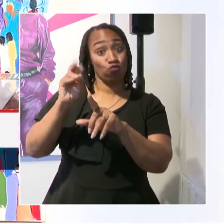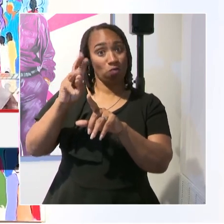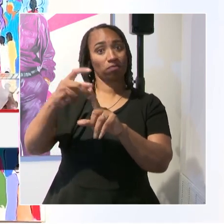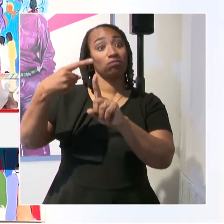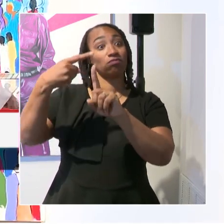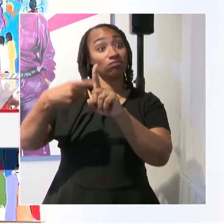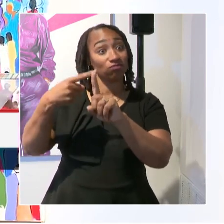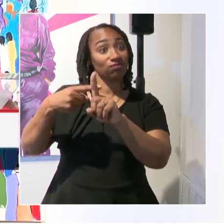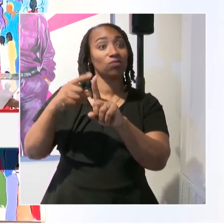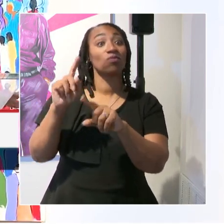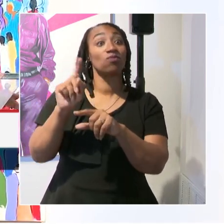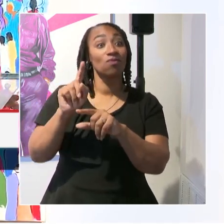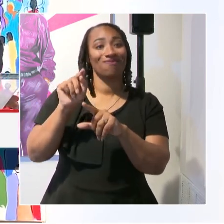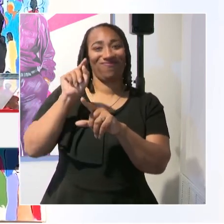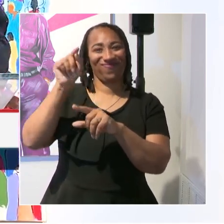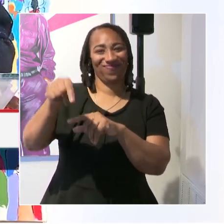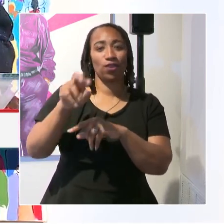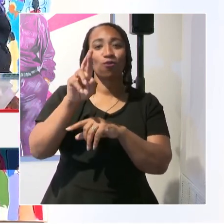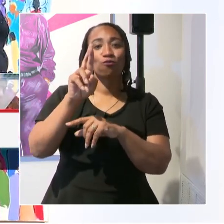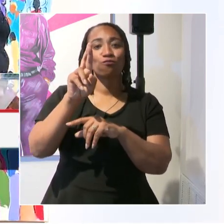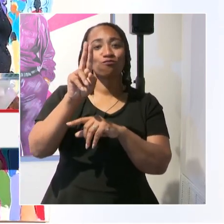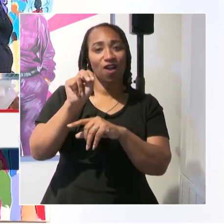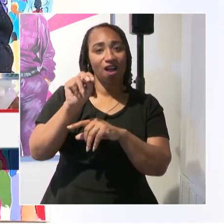Any questions? Questions?